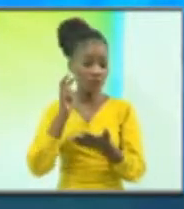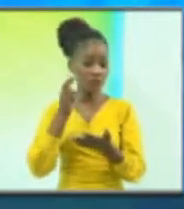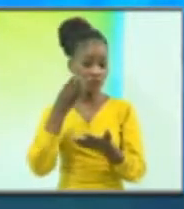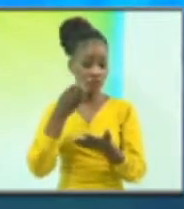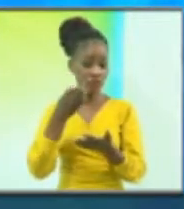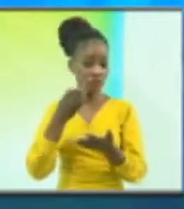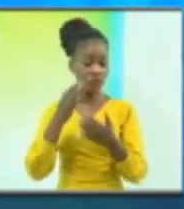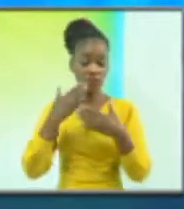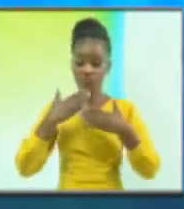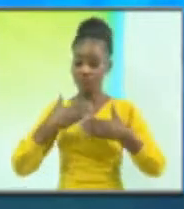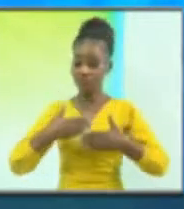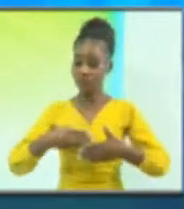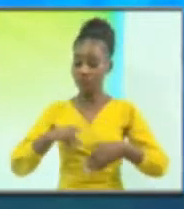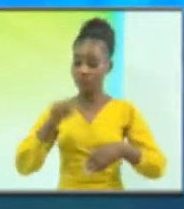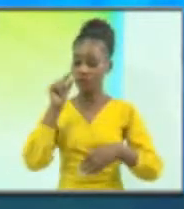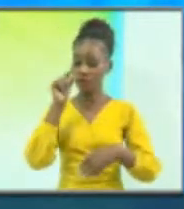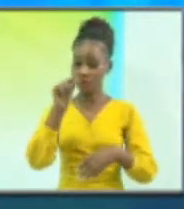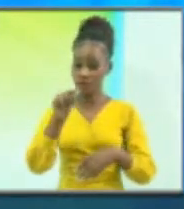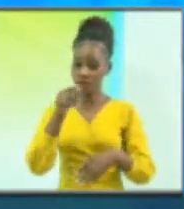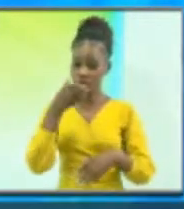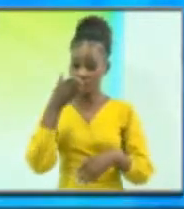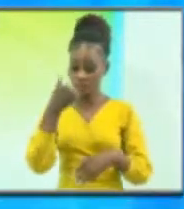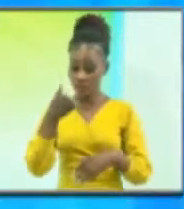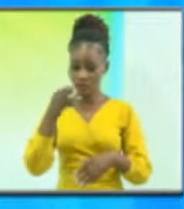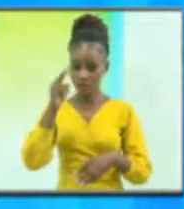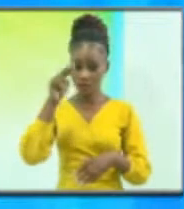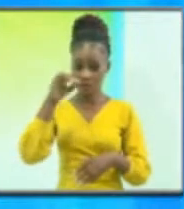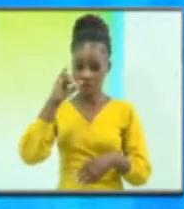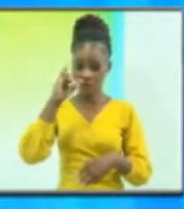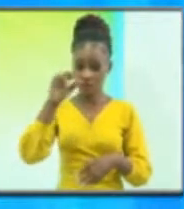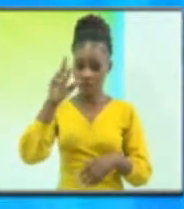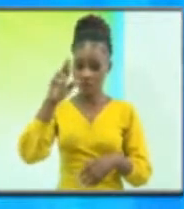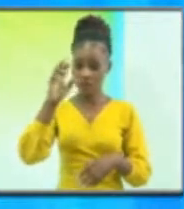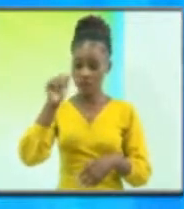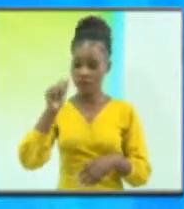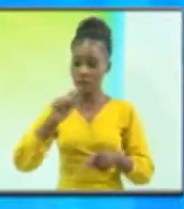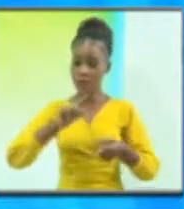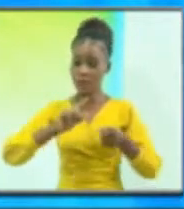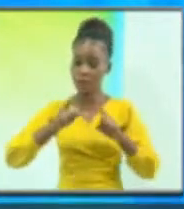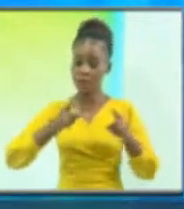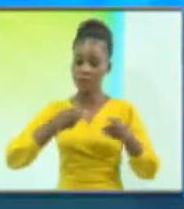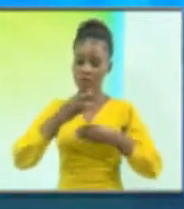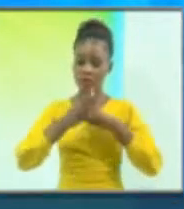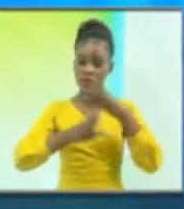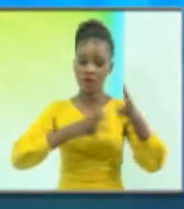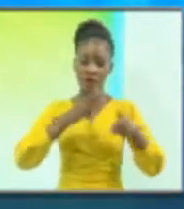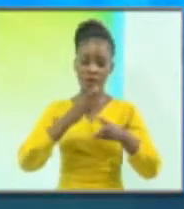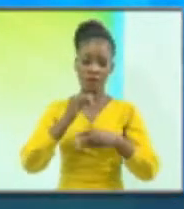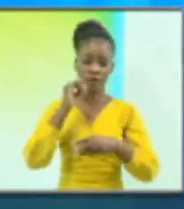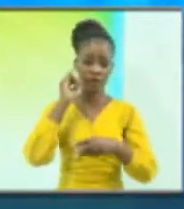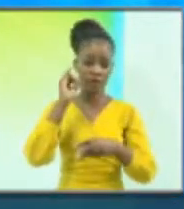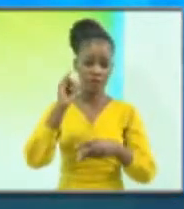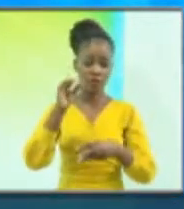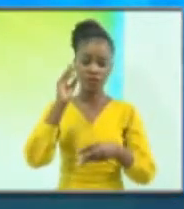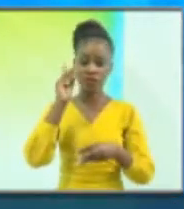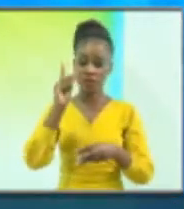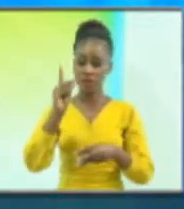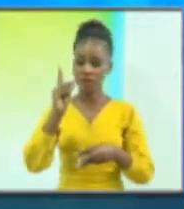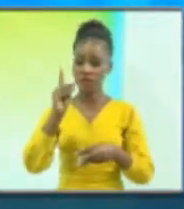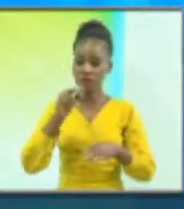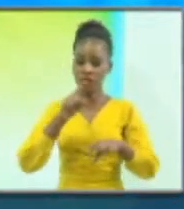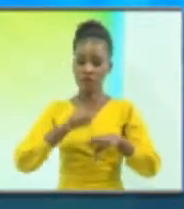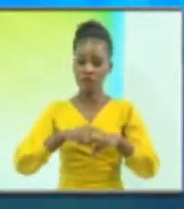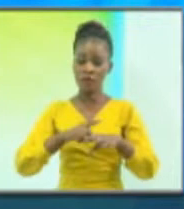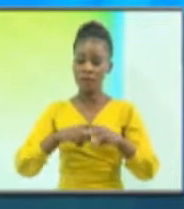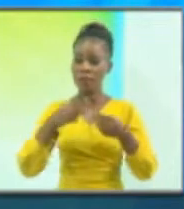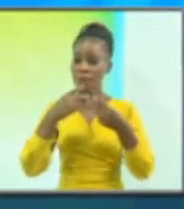identification. Be it nearer situations when you're chasing for your national ID. But this time around, this